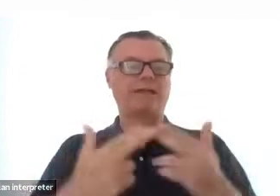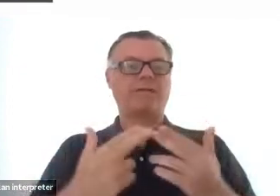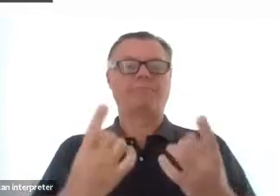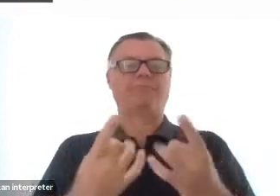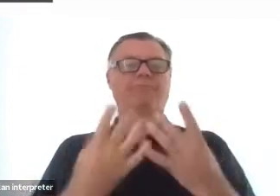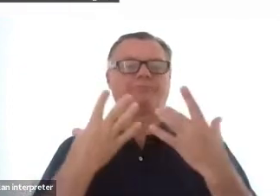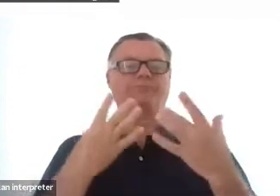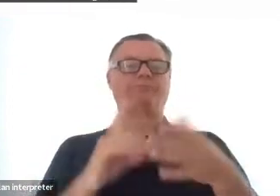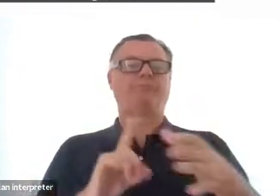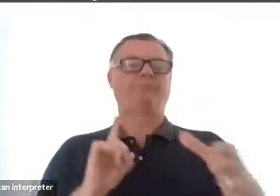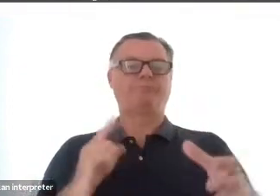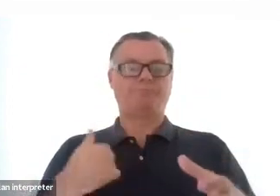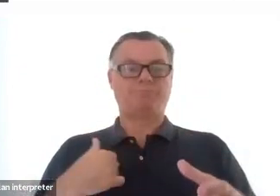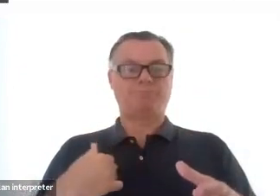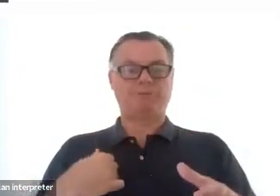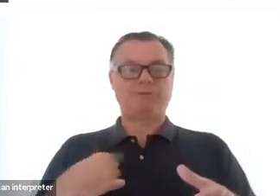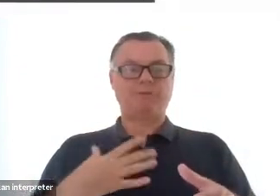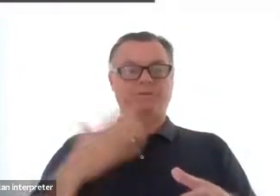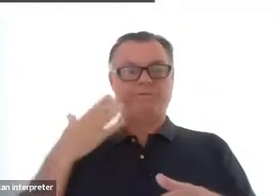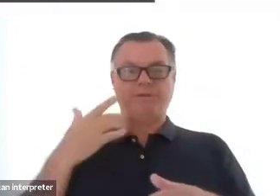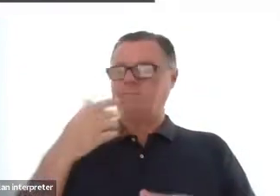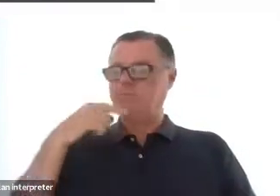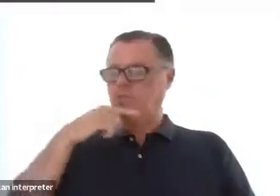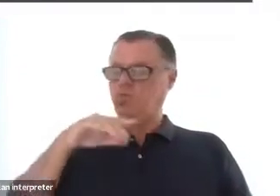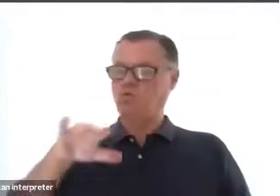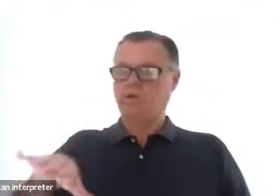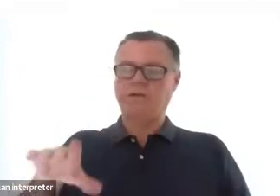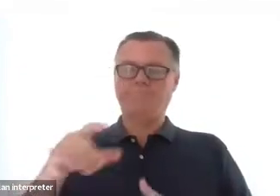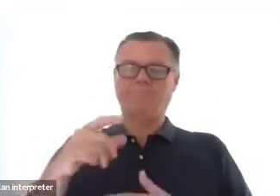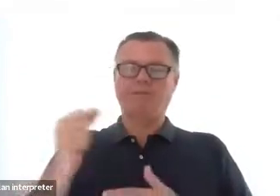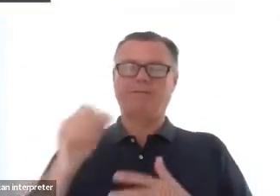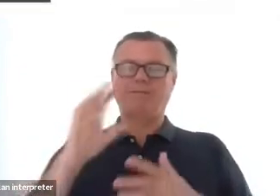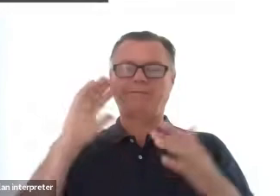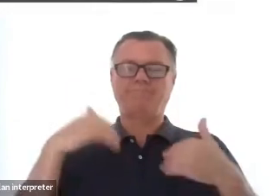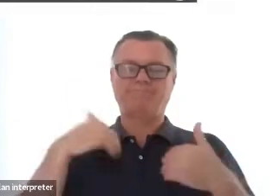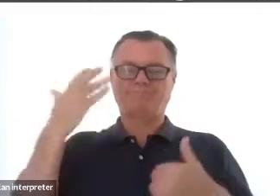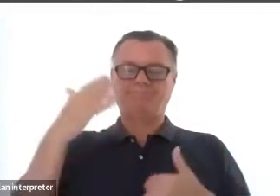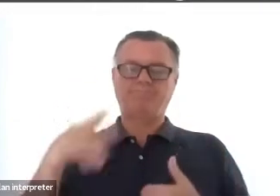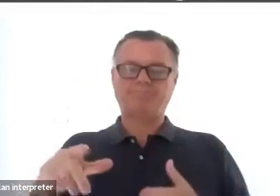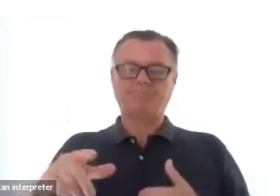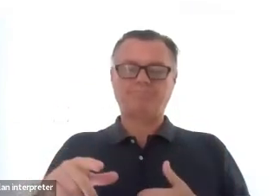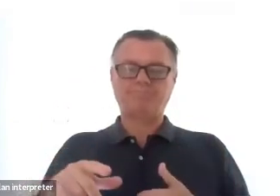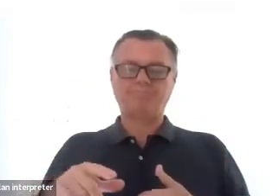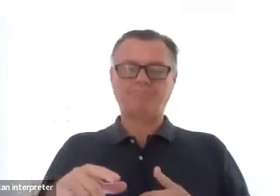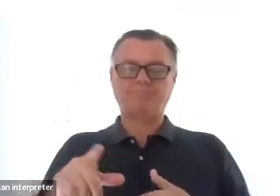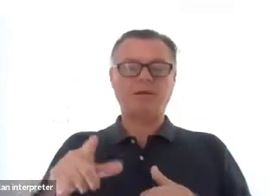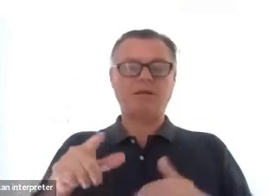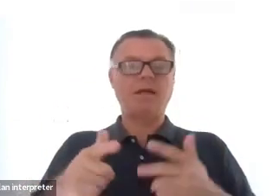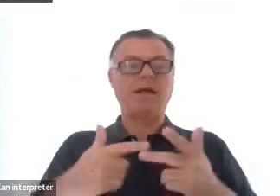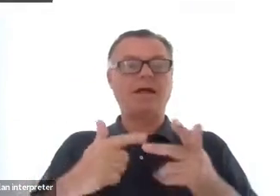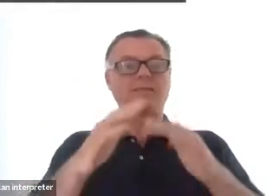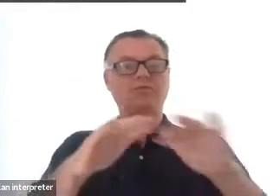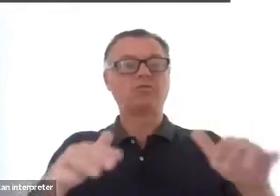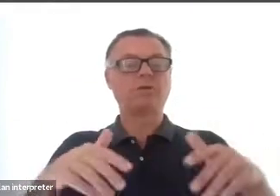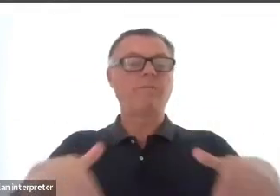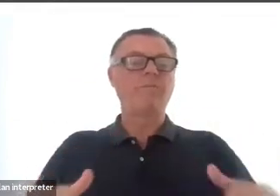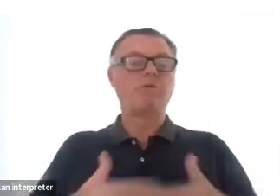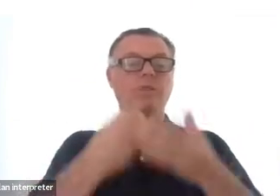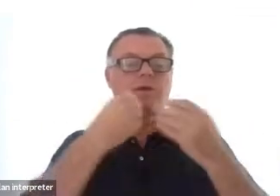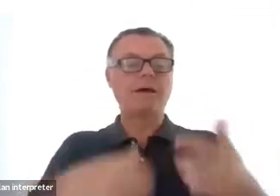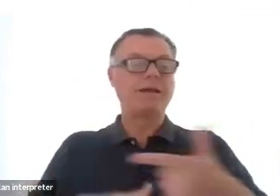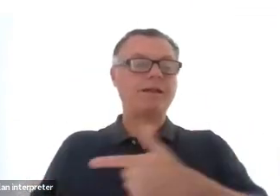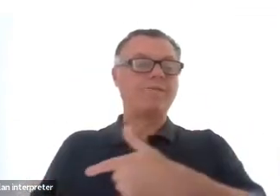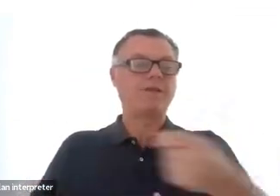parent to an autistic boy, I have seen these challenges firsthand, where it started with my son not being invited to a birthday party just because he